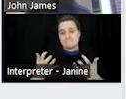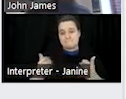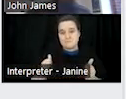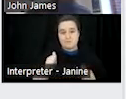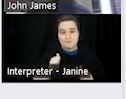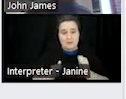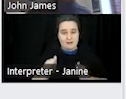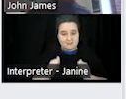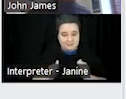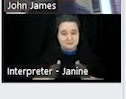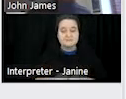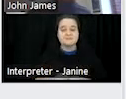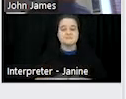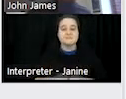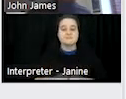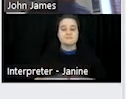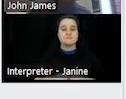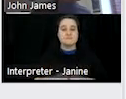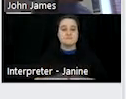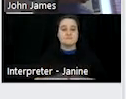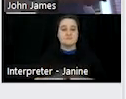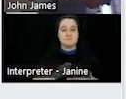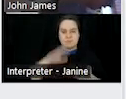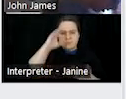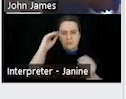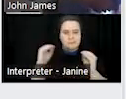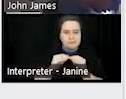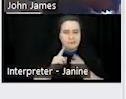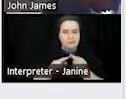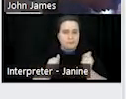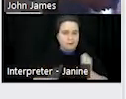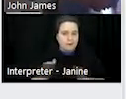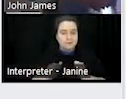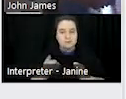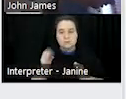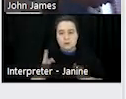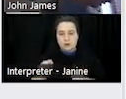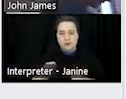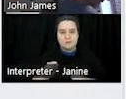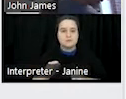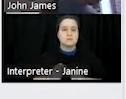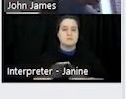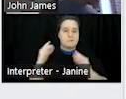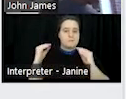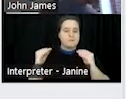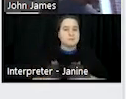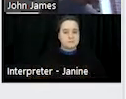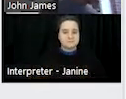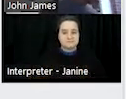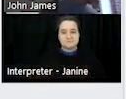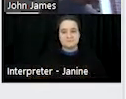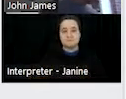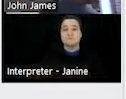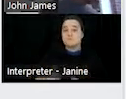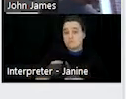I learned about acting jobs from a professor. From